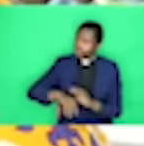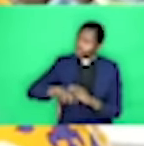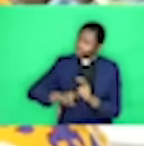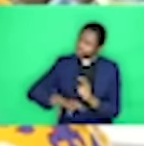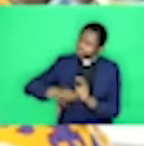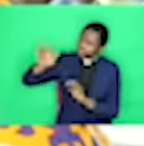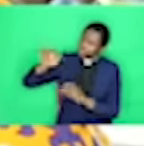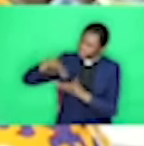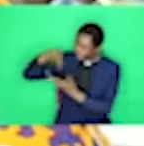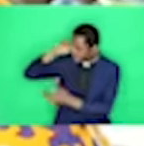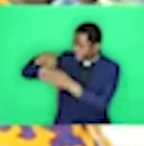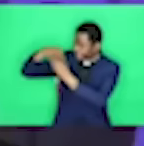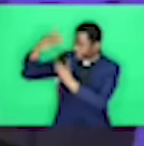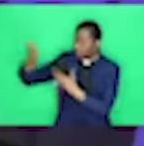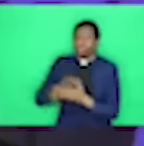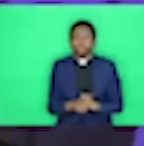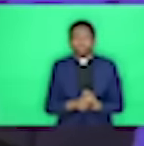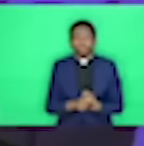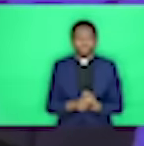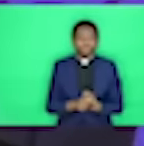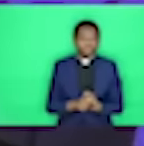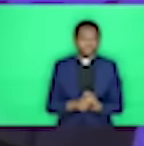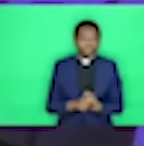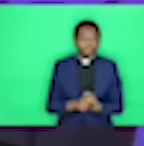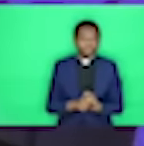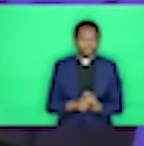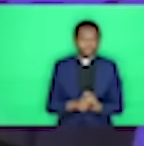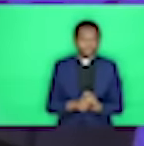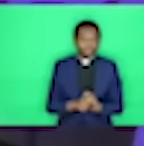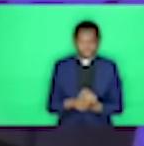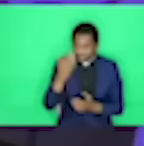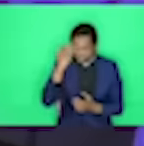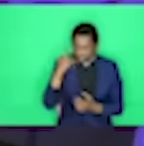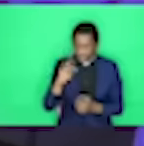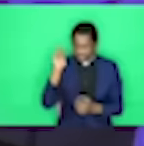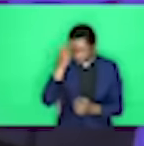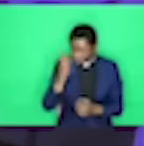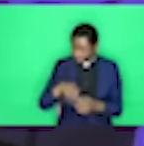Why are politicians going to outside for medical care?